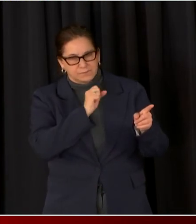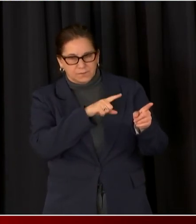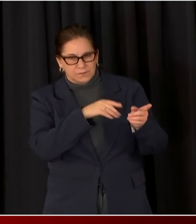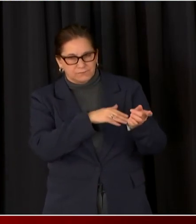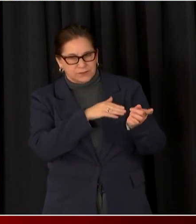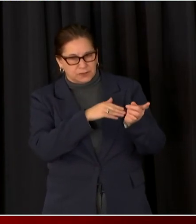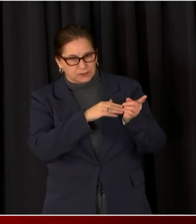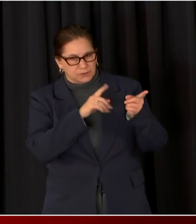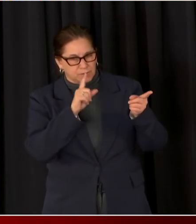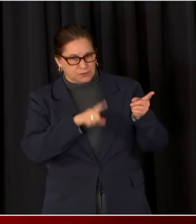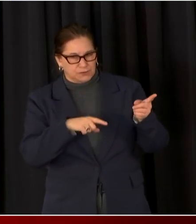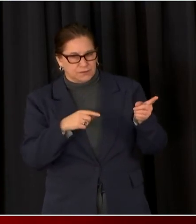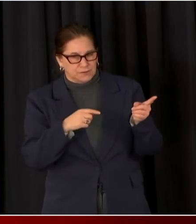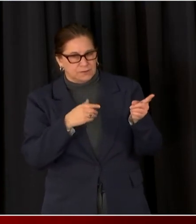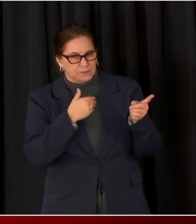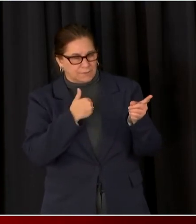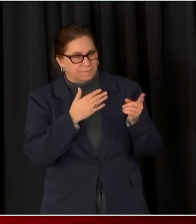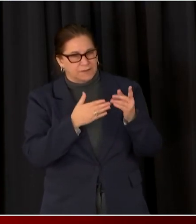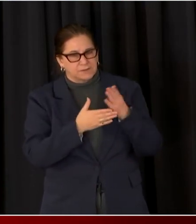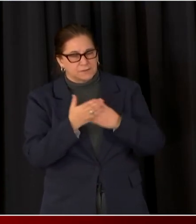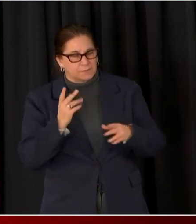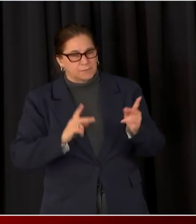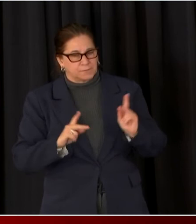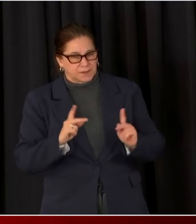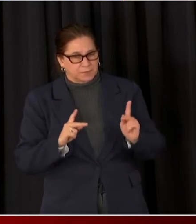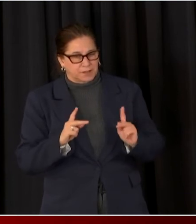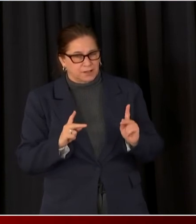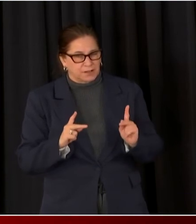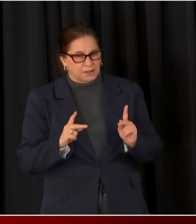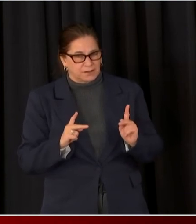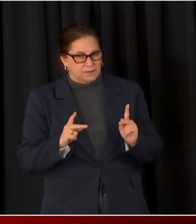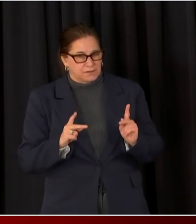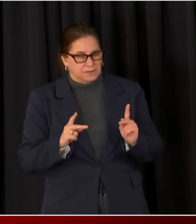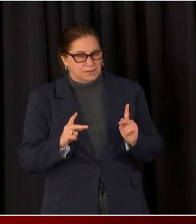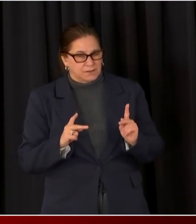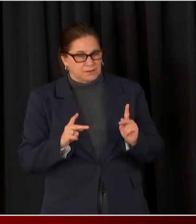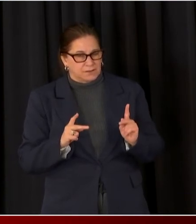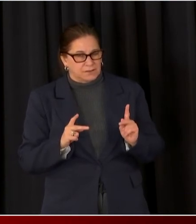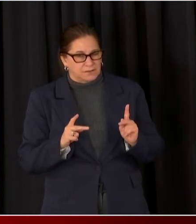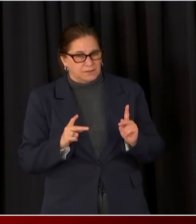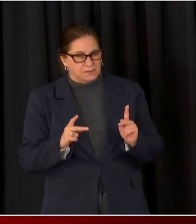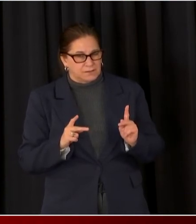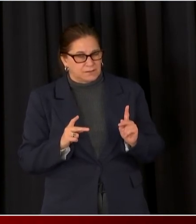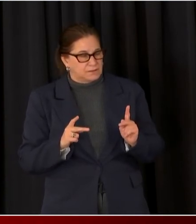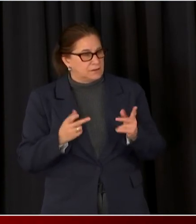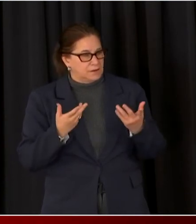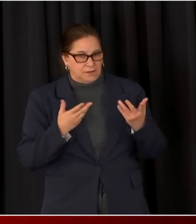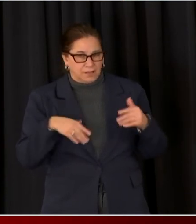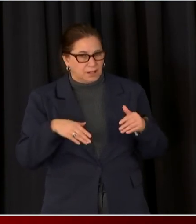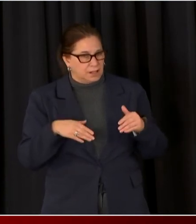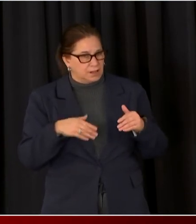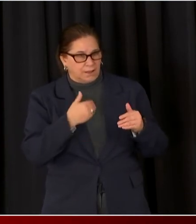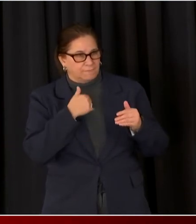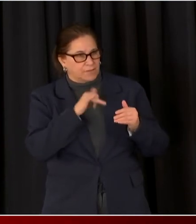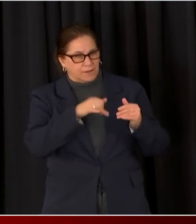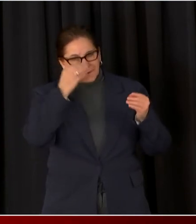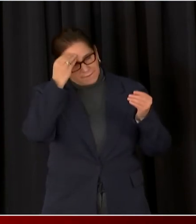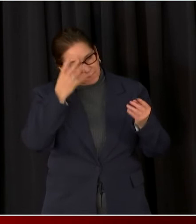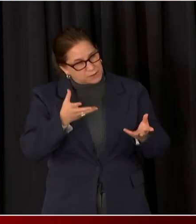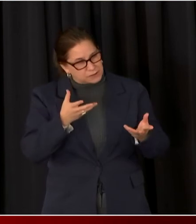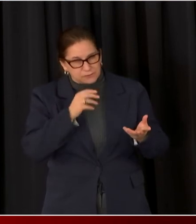in the city that might not have access to this type of information readily like we do. Is there going to be a